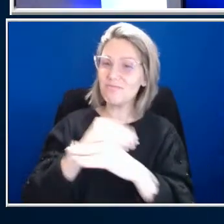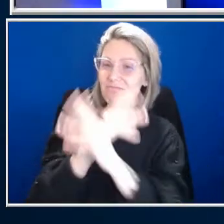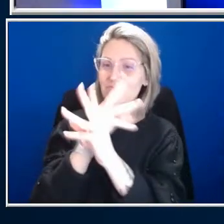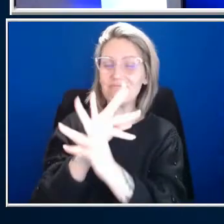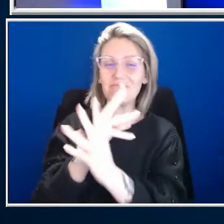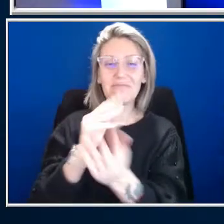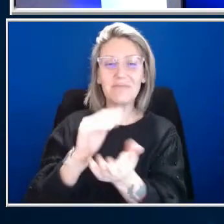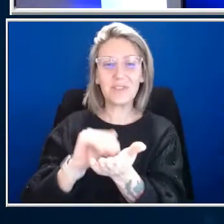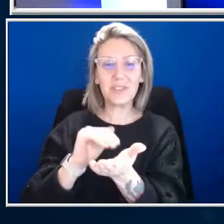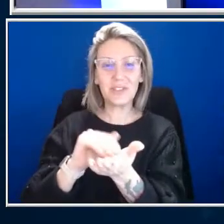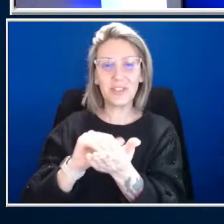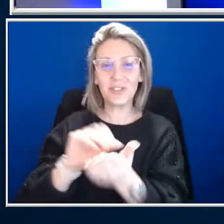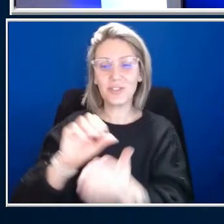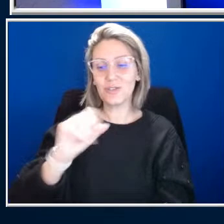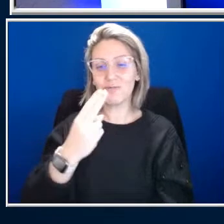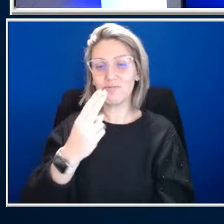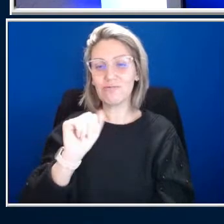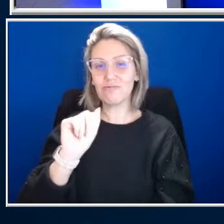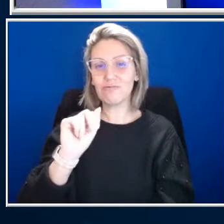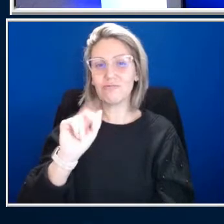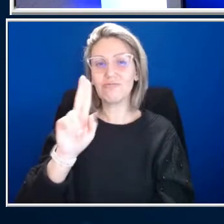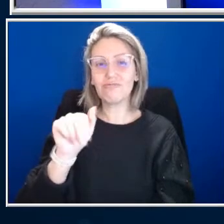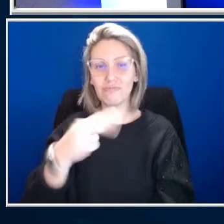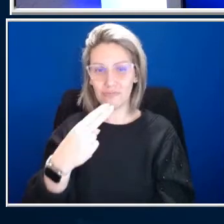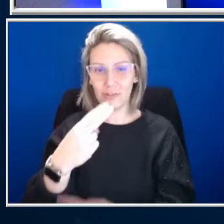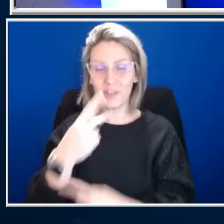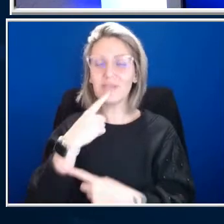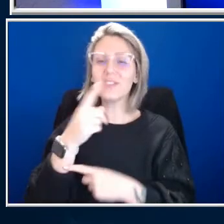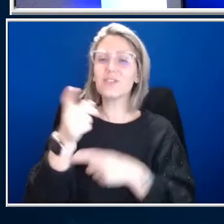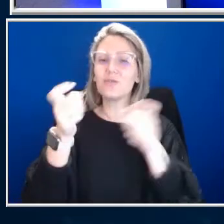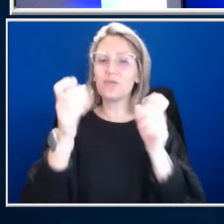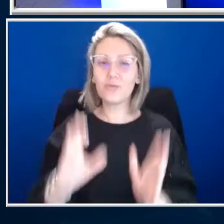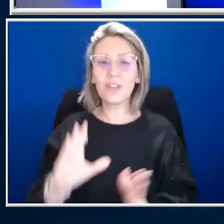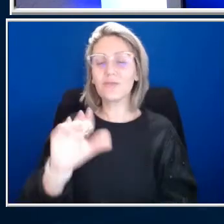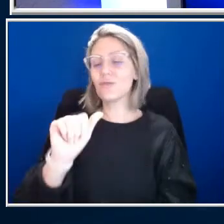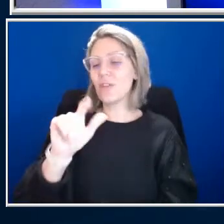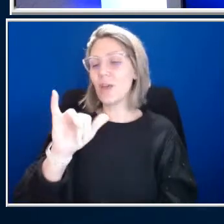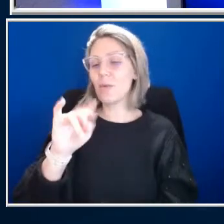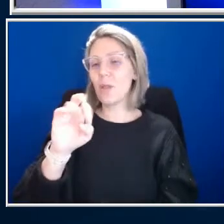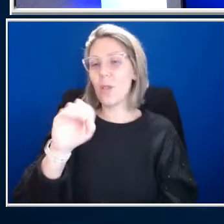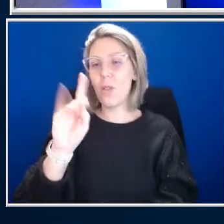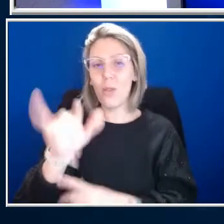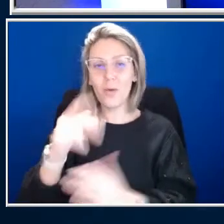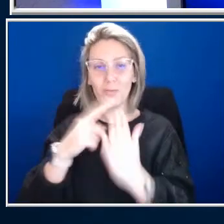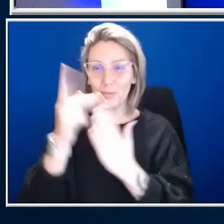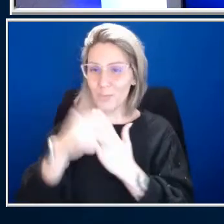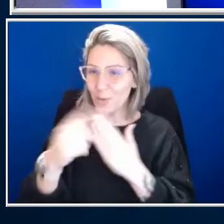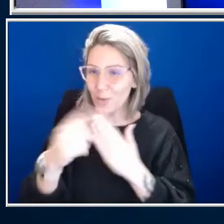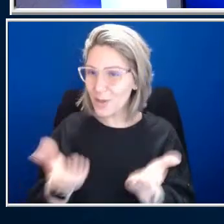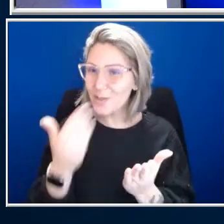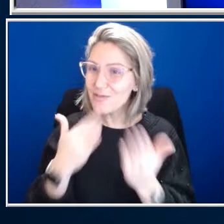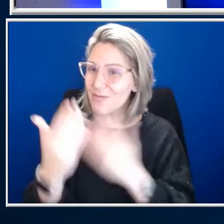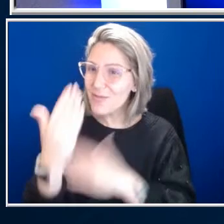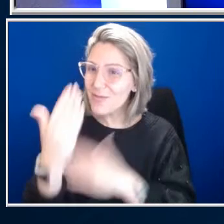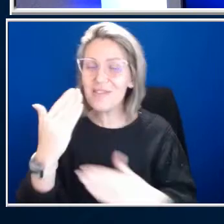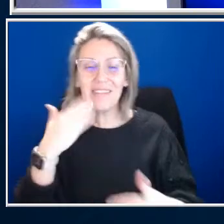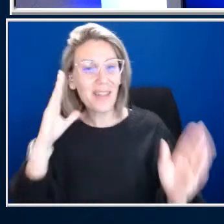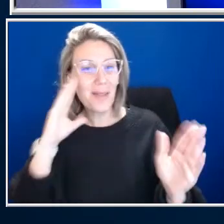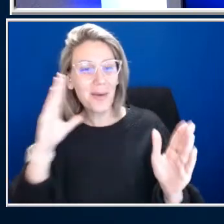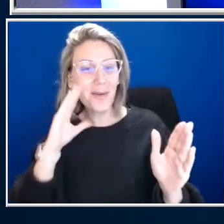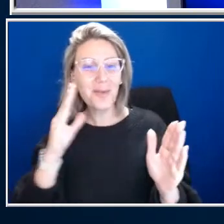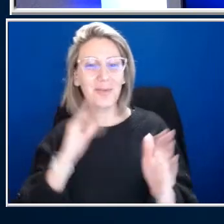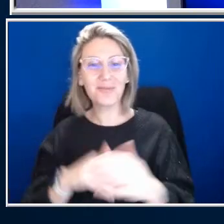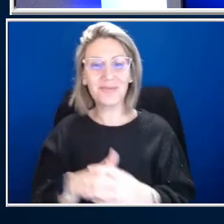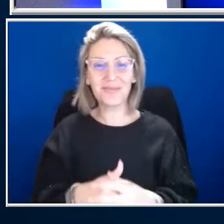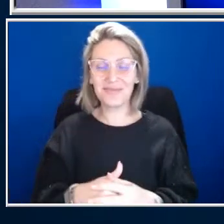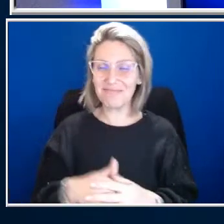Shaw. He is Director of the Amyloid Program here at the Health System. Dr. Shaw, good morning. Hello, how are you? I am